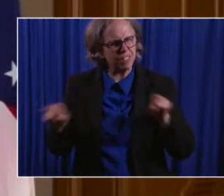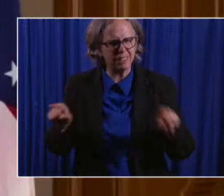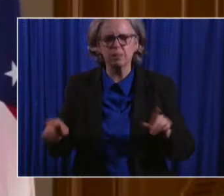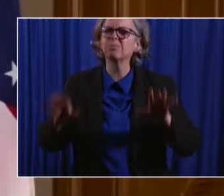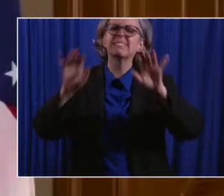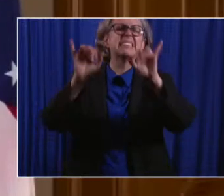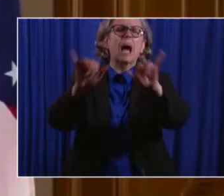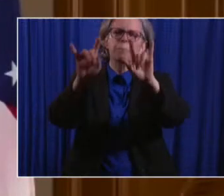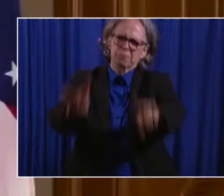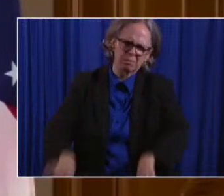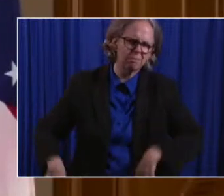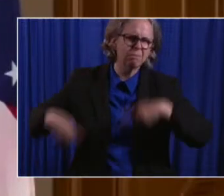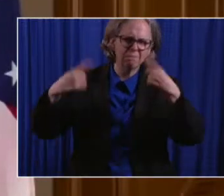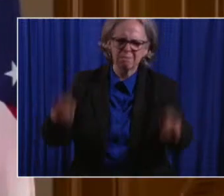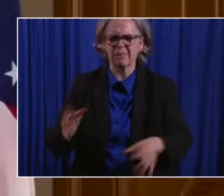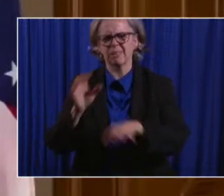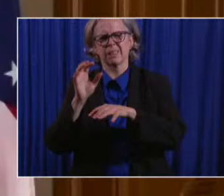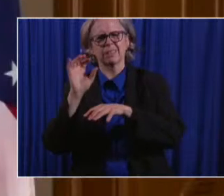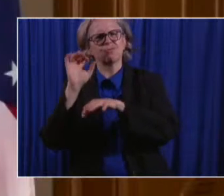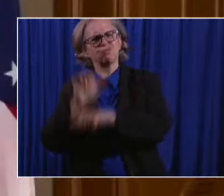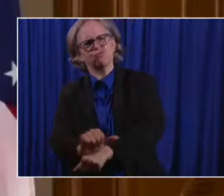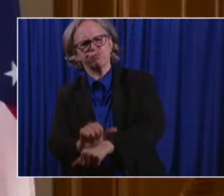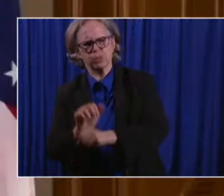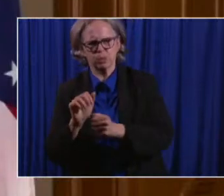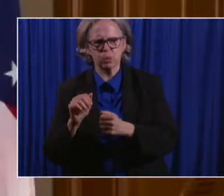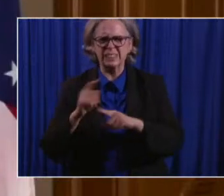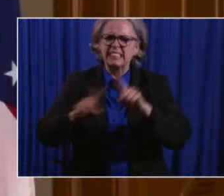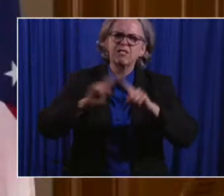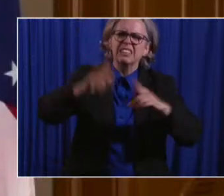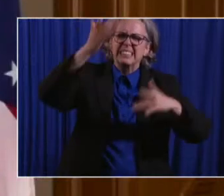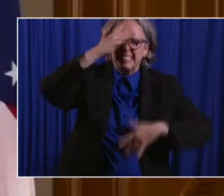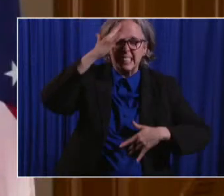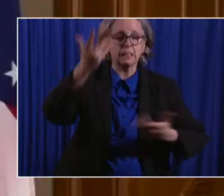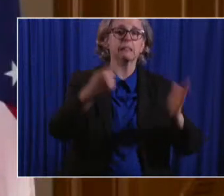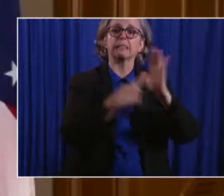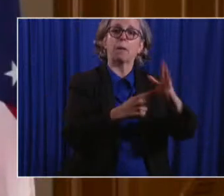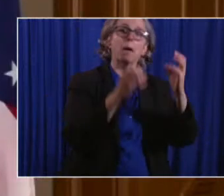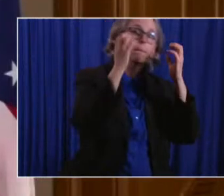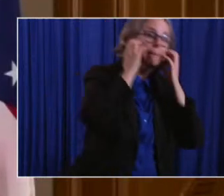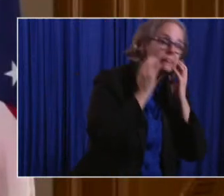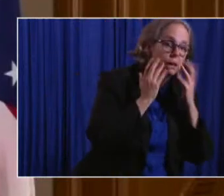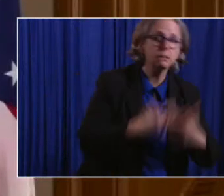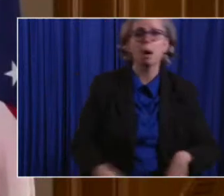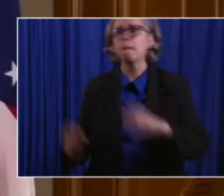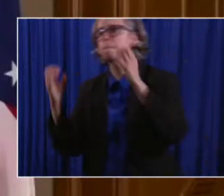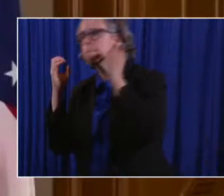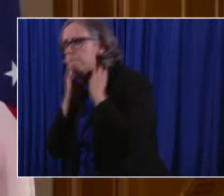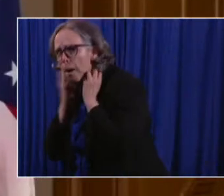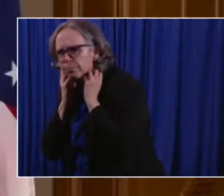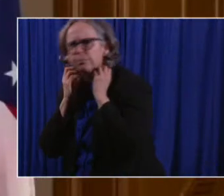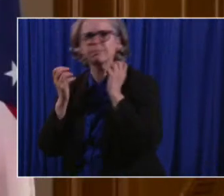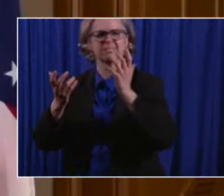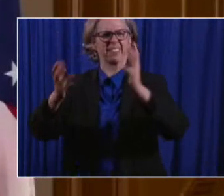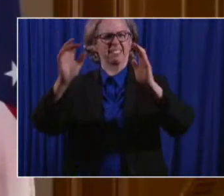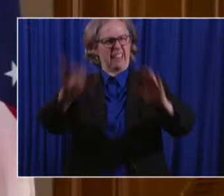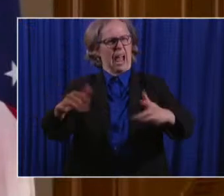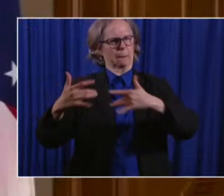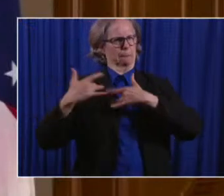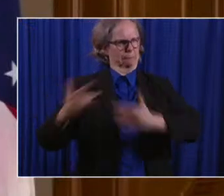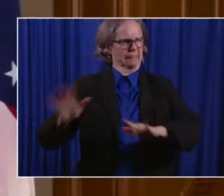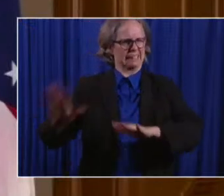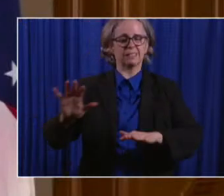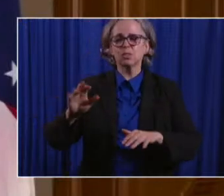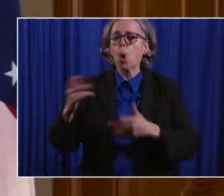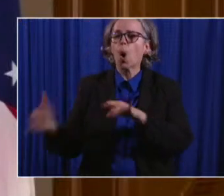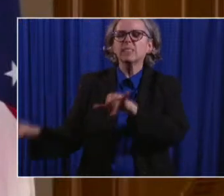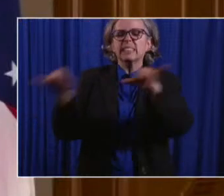including measles and mumps. No change there. Let me talk for a moment, and then I'm going to